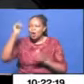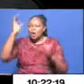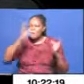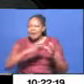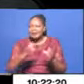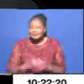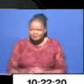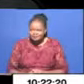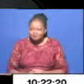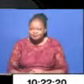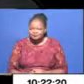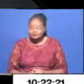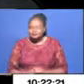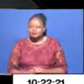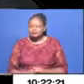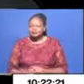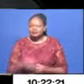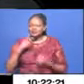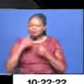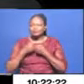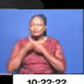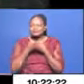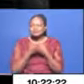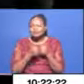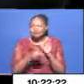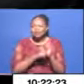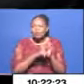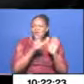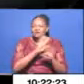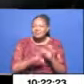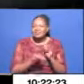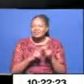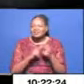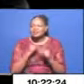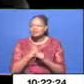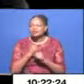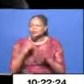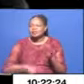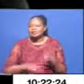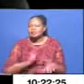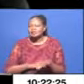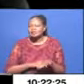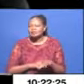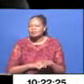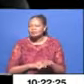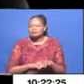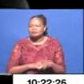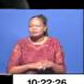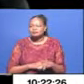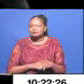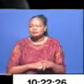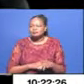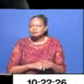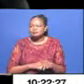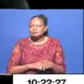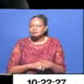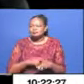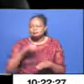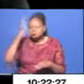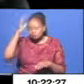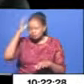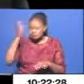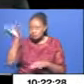saw loopholes in these laws and everything. And what they were doing is that when Chepkati returned the list and said that